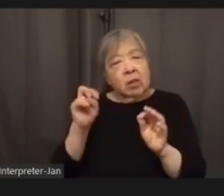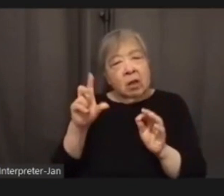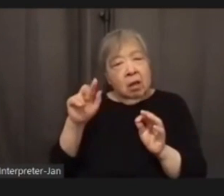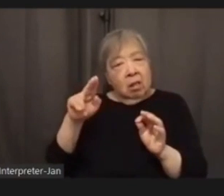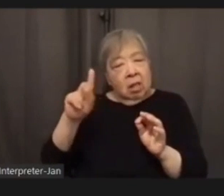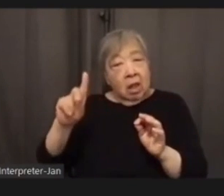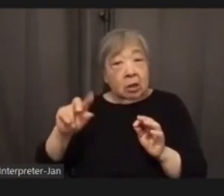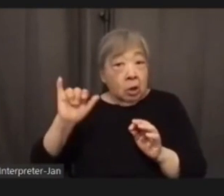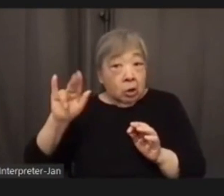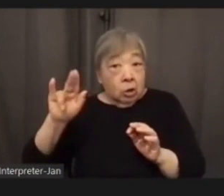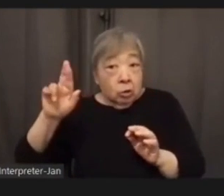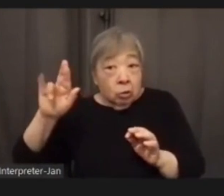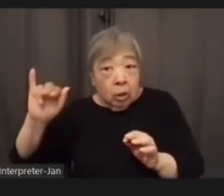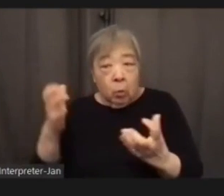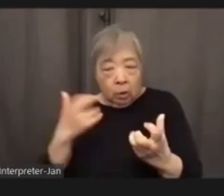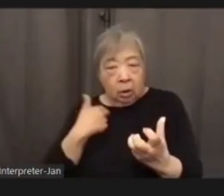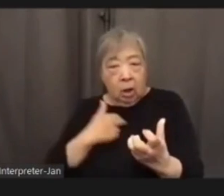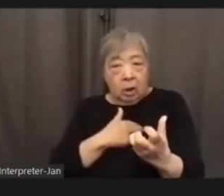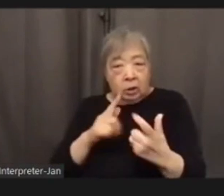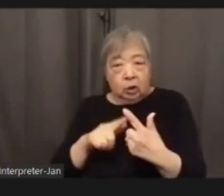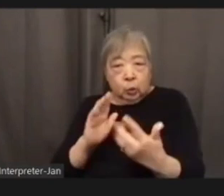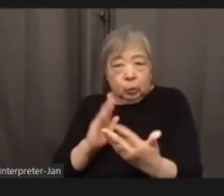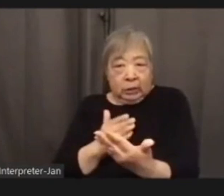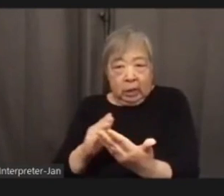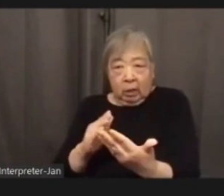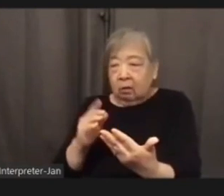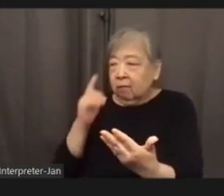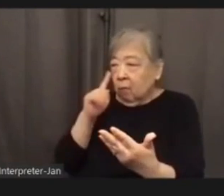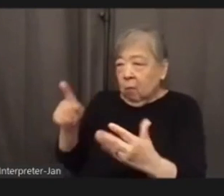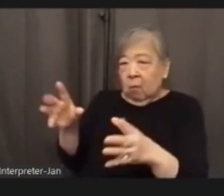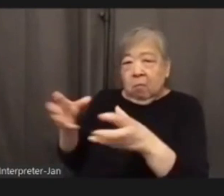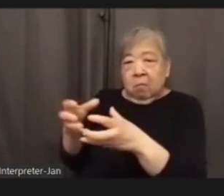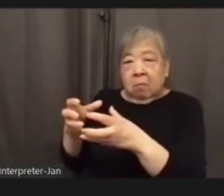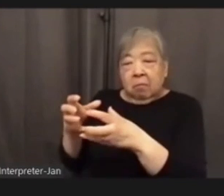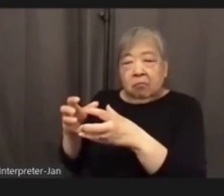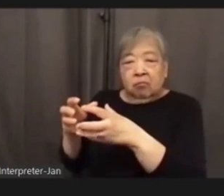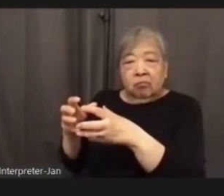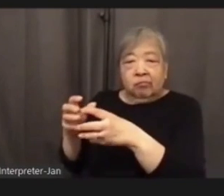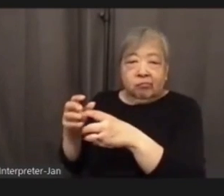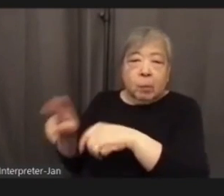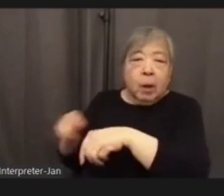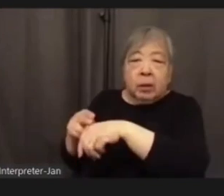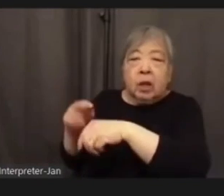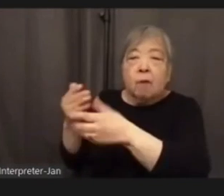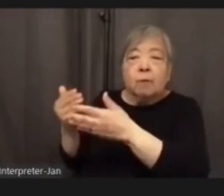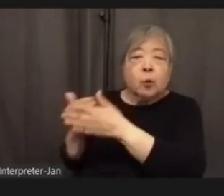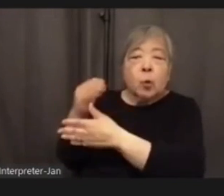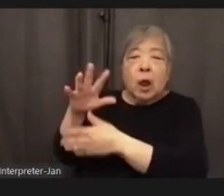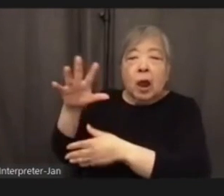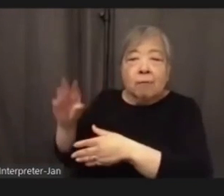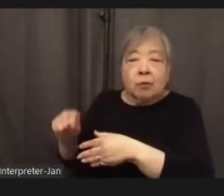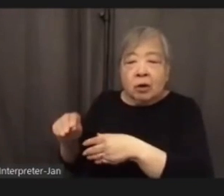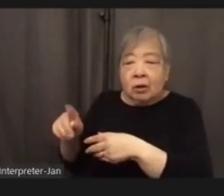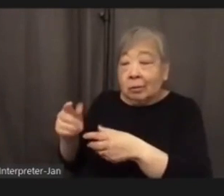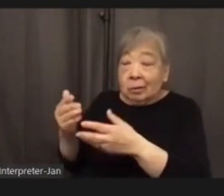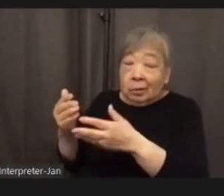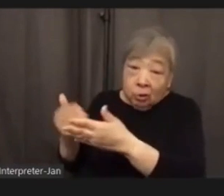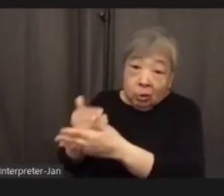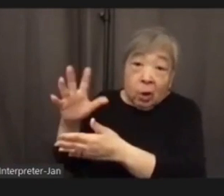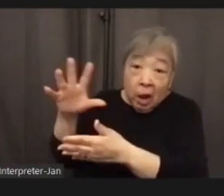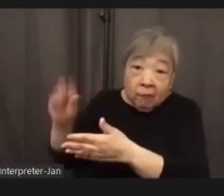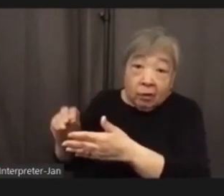a rally for the Republic of New Africa, which is an African, New African